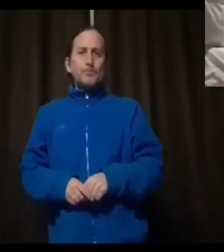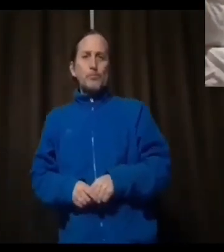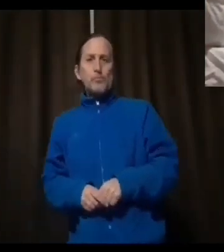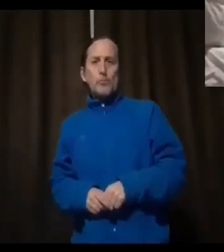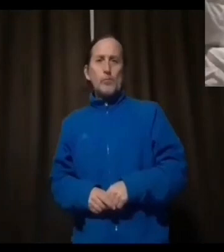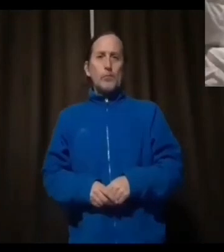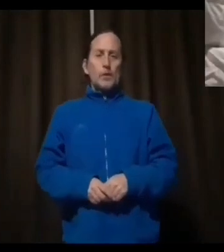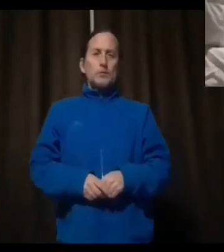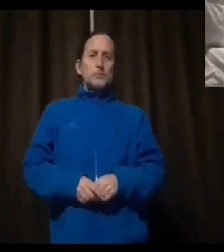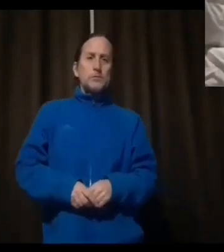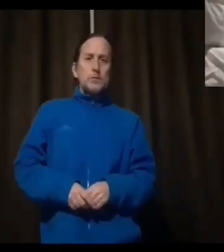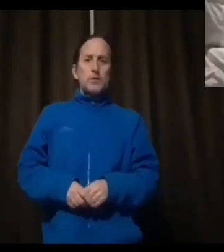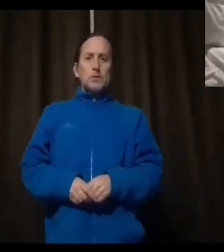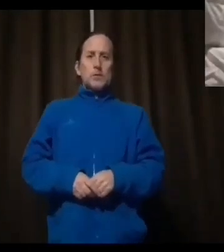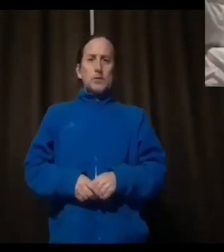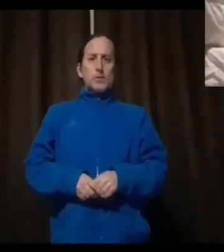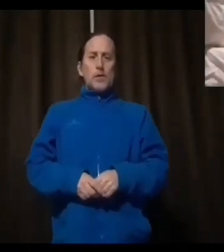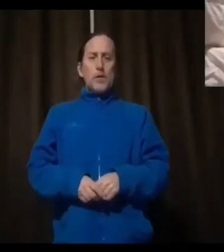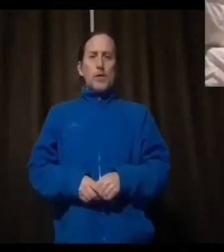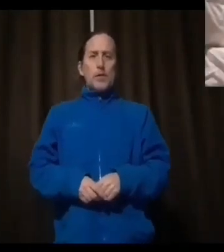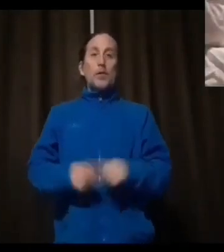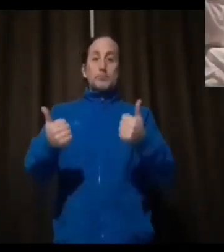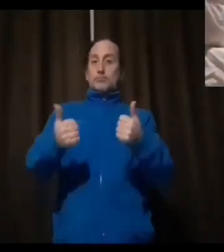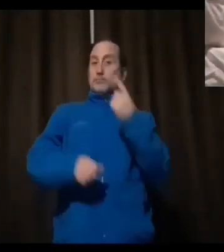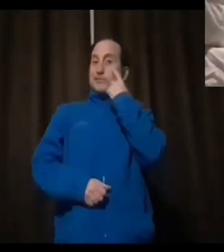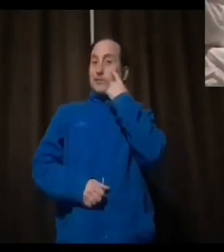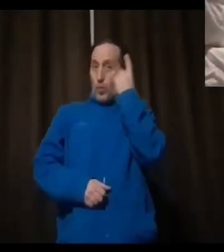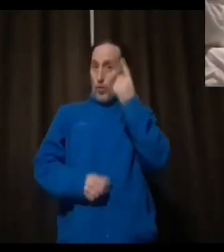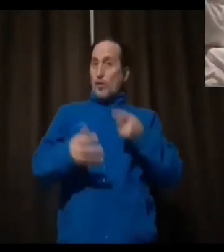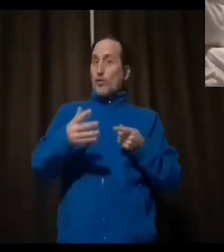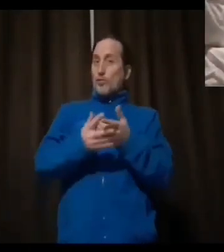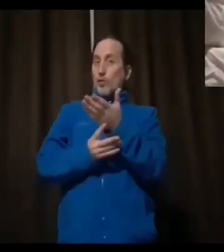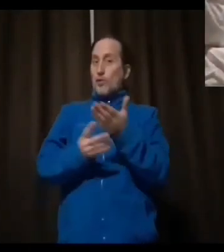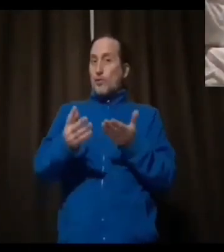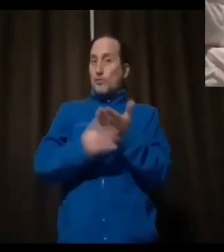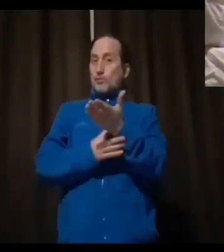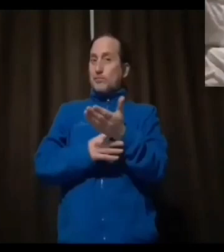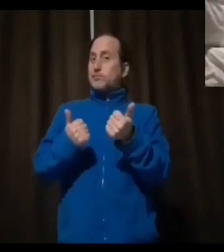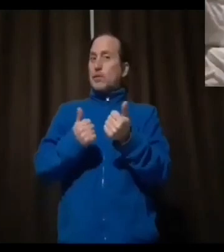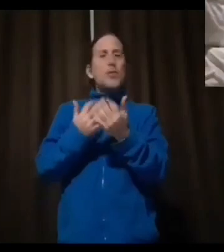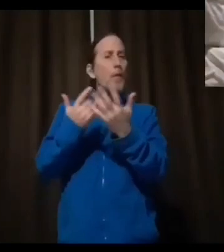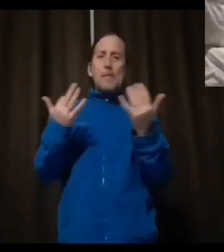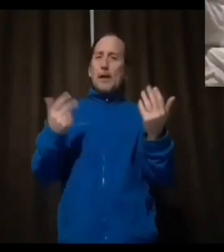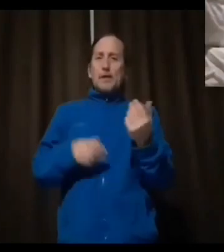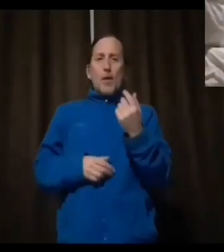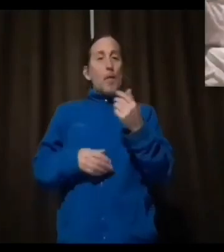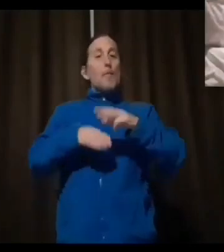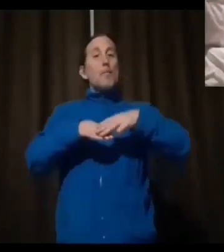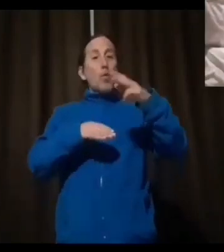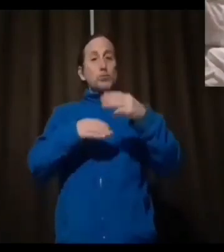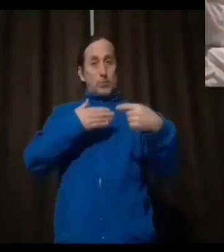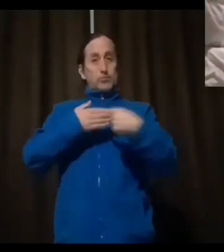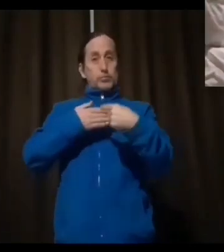See, one went through the slit there. Not many. Most of them are going to hit the front screen. So I'm gonna cut the